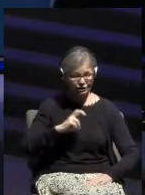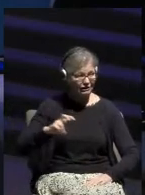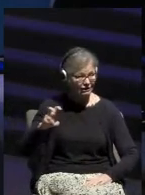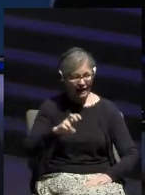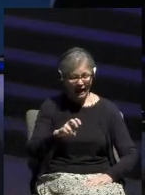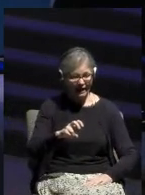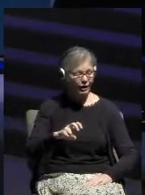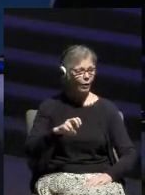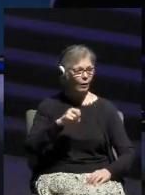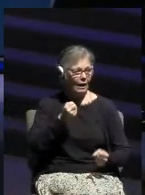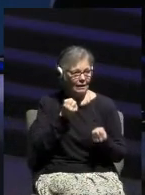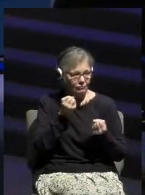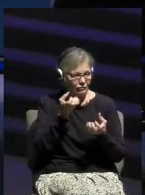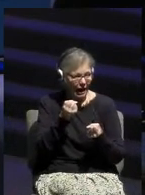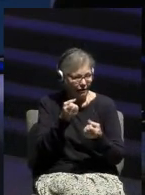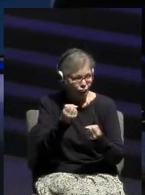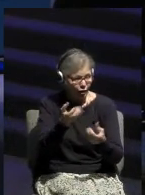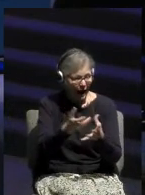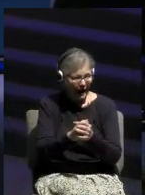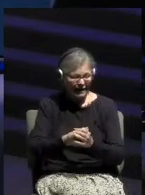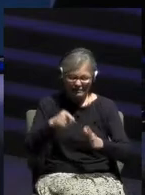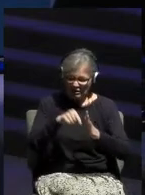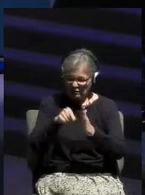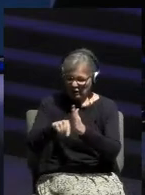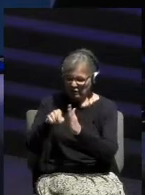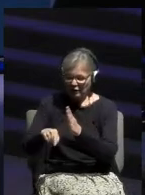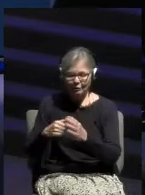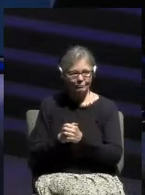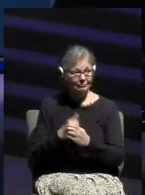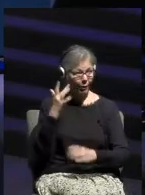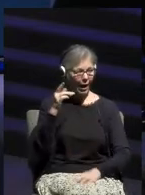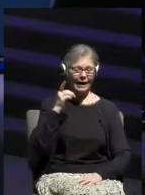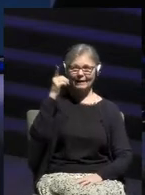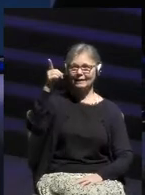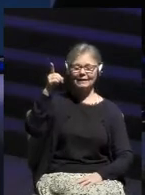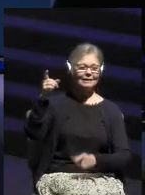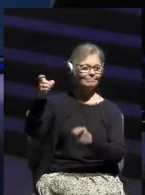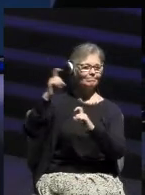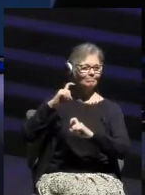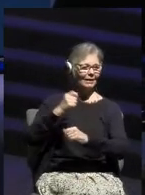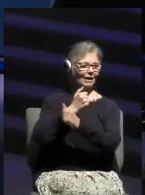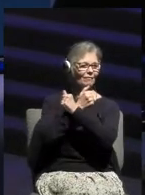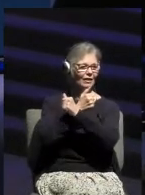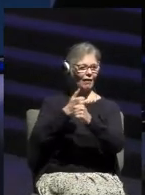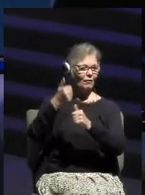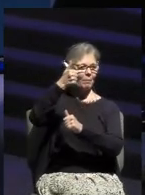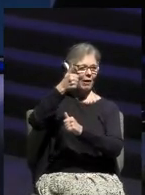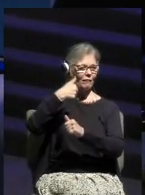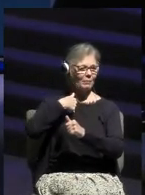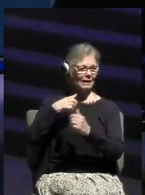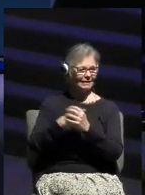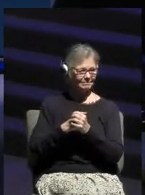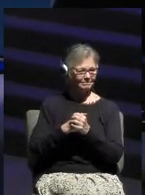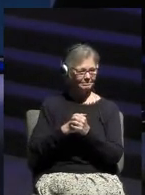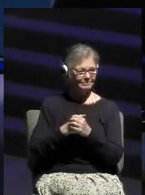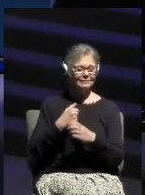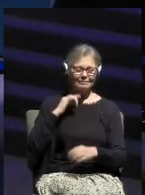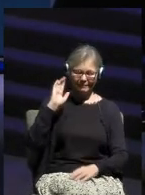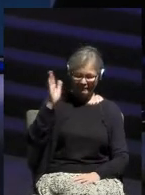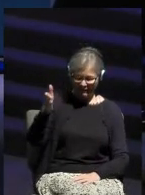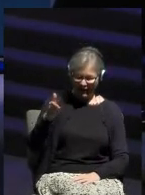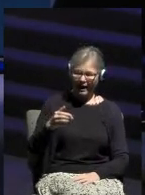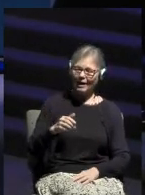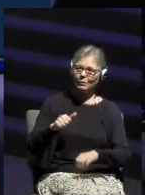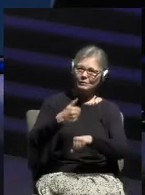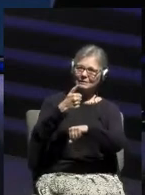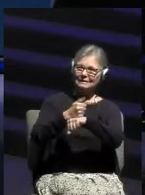thou trample under feet. Because he hath set his love above me, therefore will I deliver him. I will